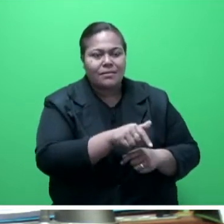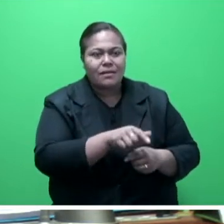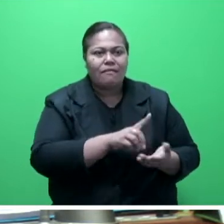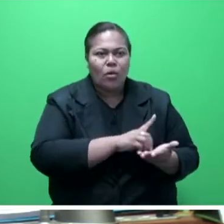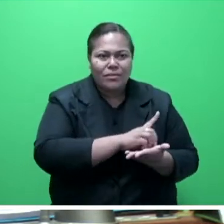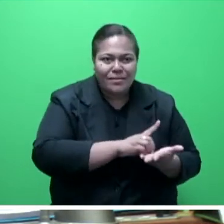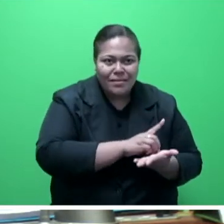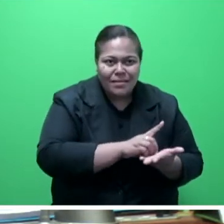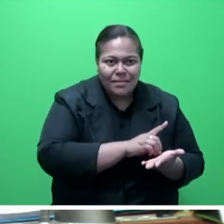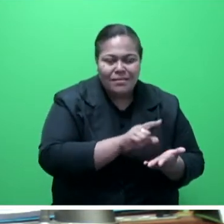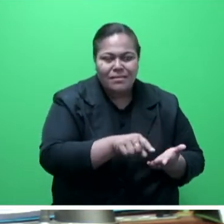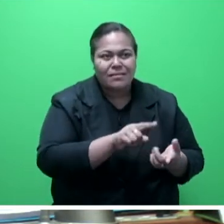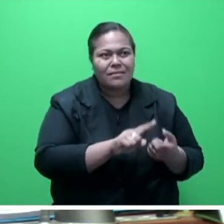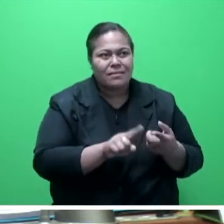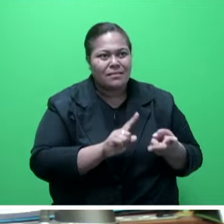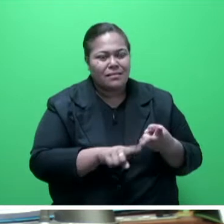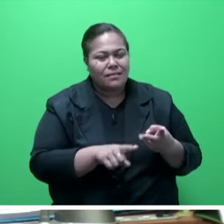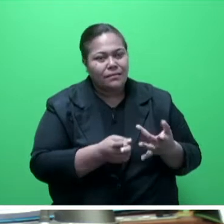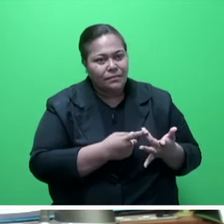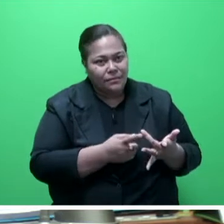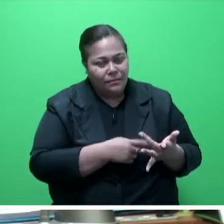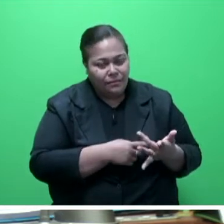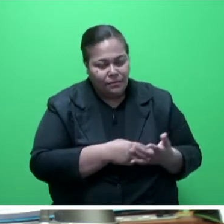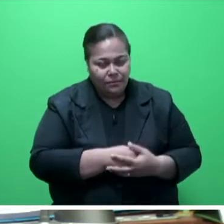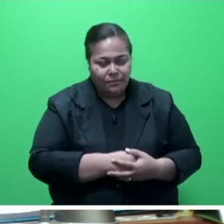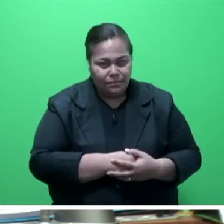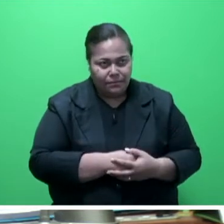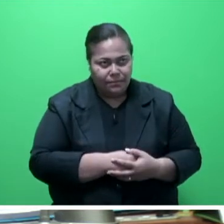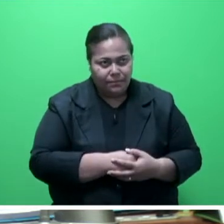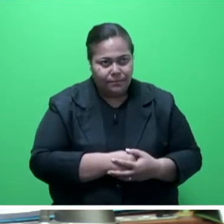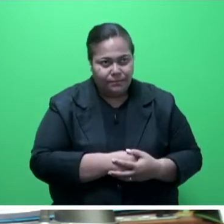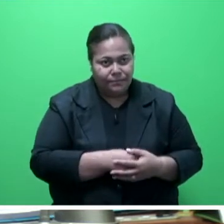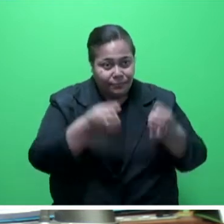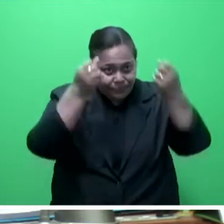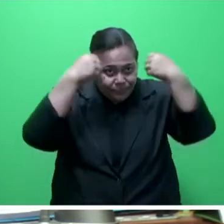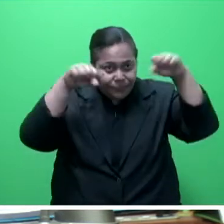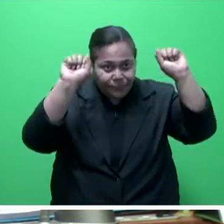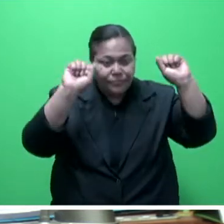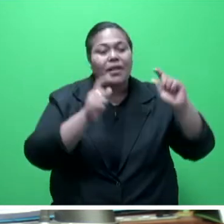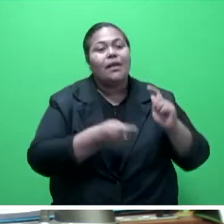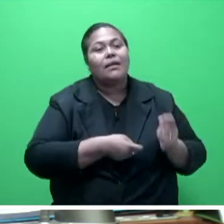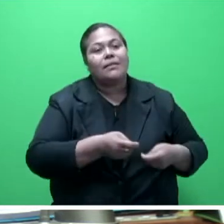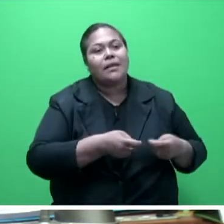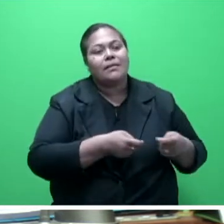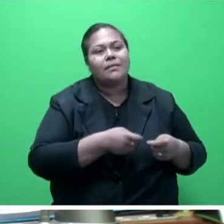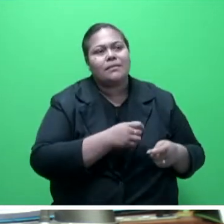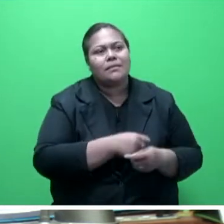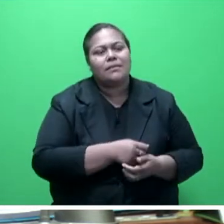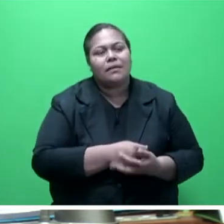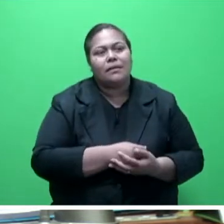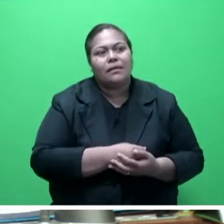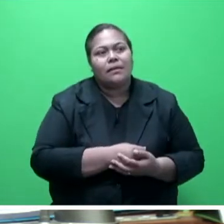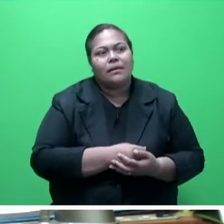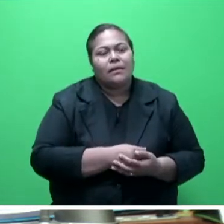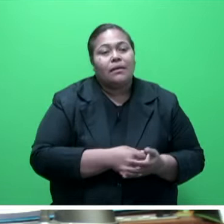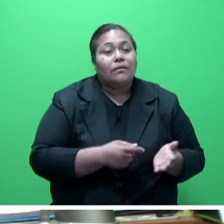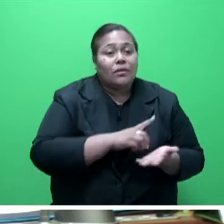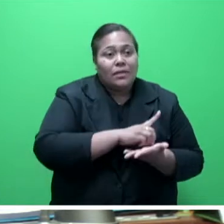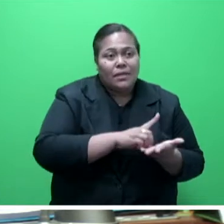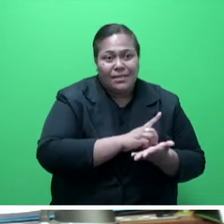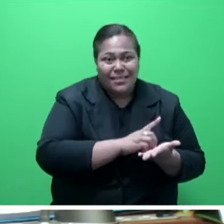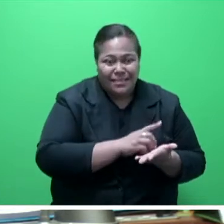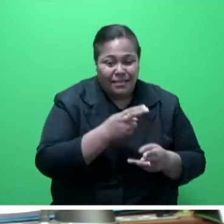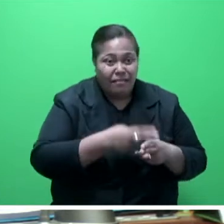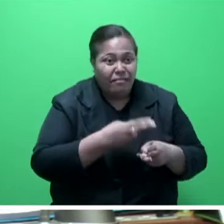brucellosis, cull them, and brand the farms as TB and brucellosis-free farms, and